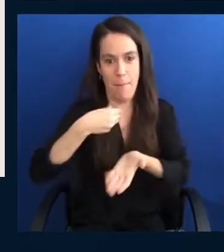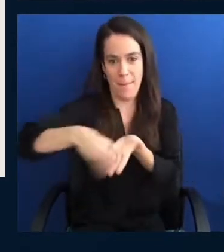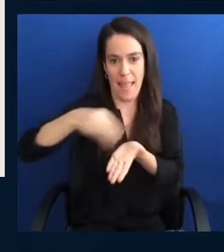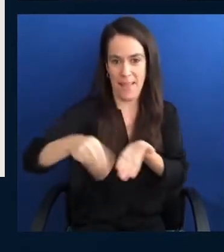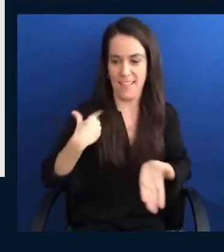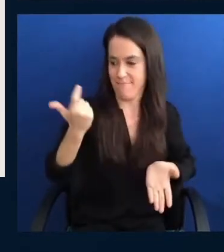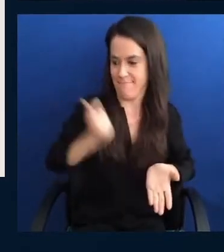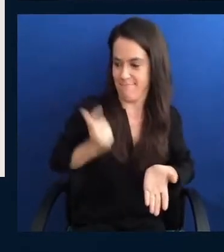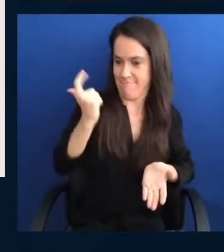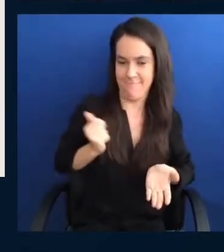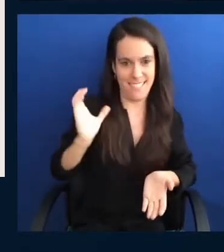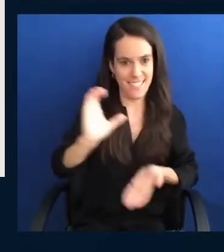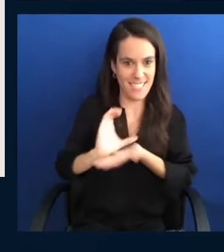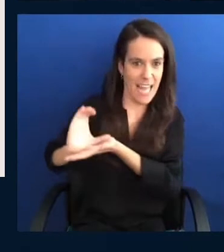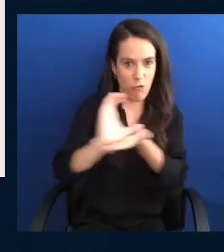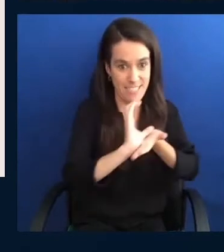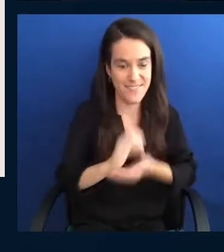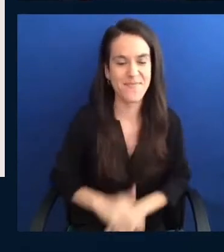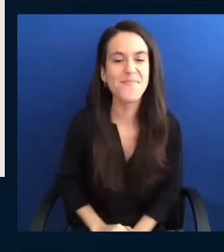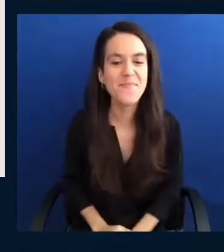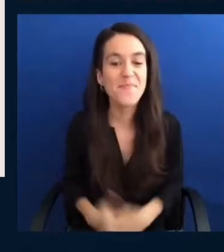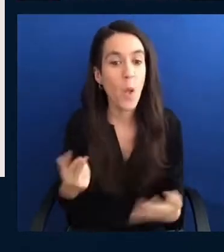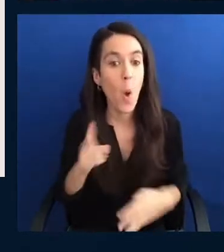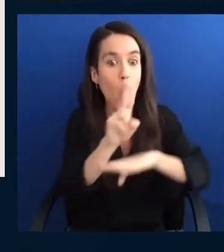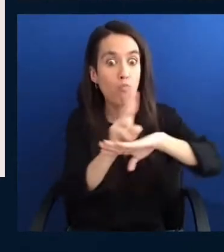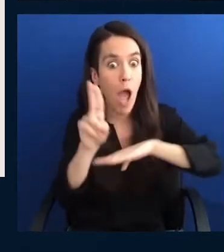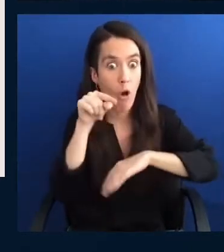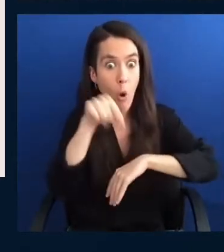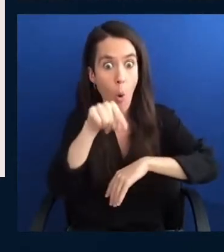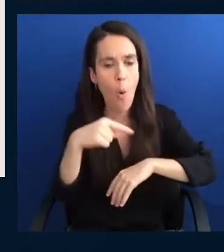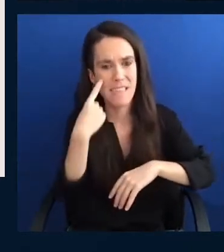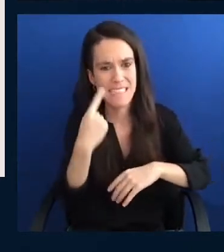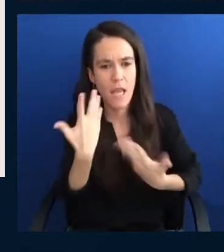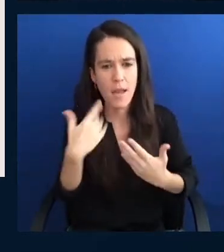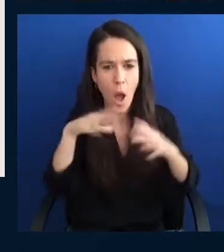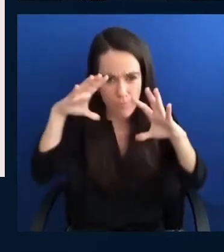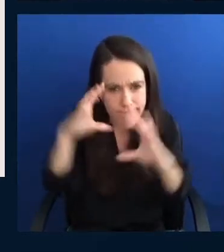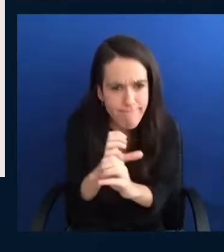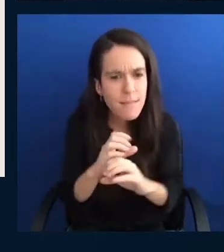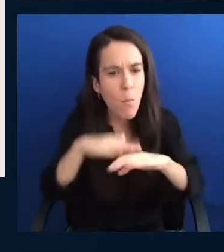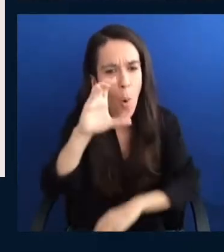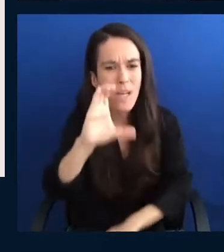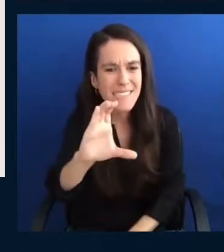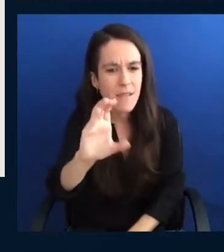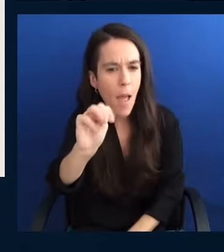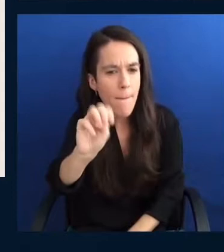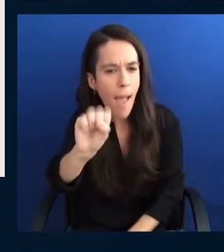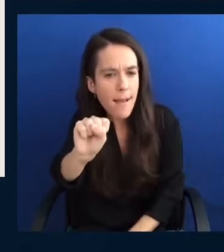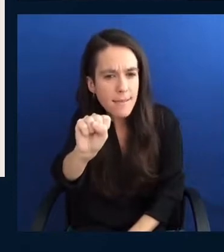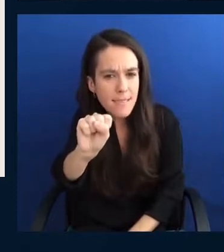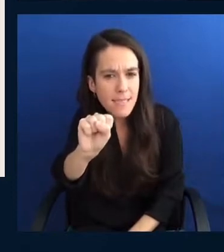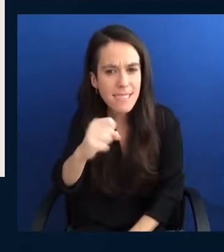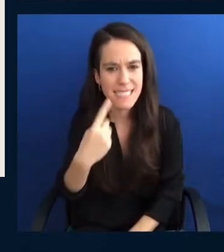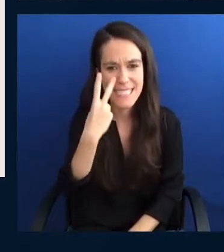Umbraco. And my role is putting more weight on the CMS scale, trying to put more focus